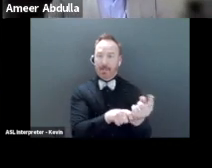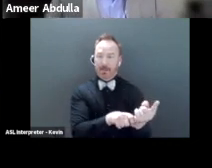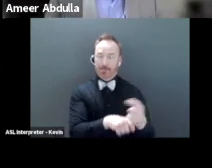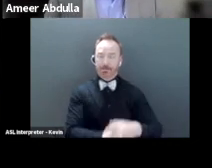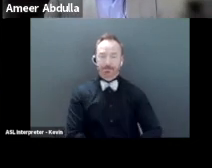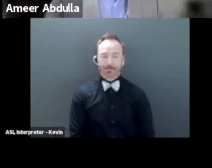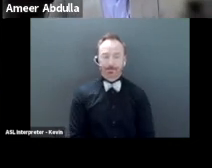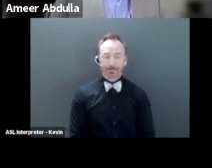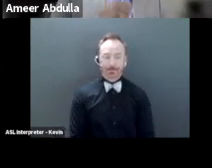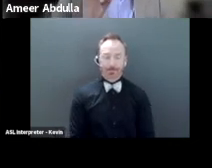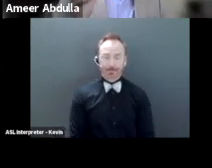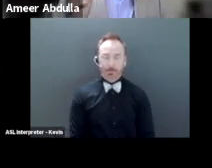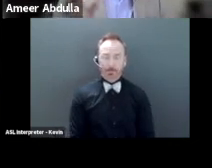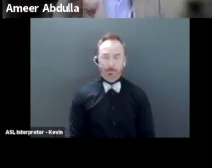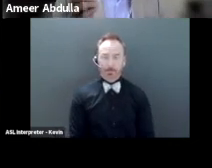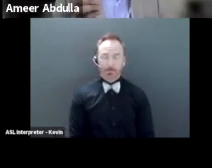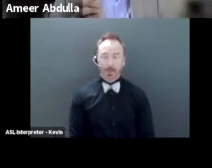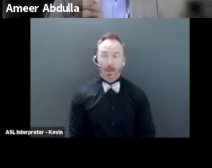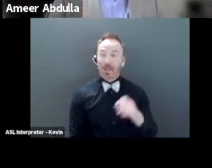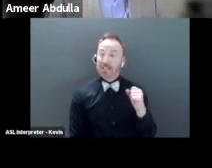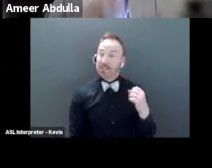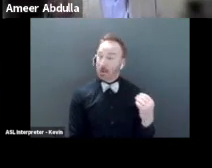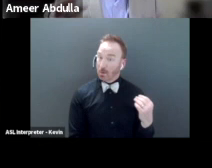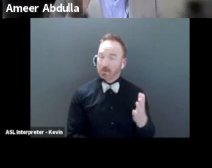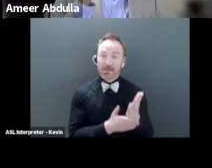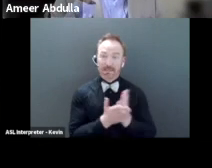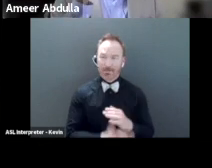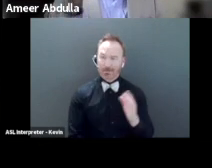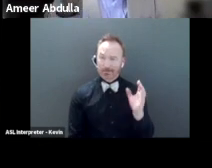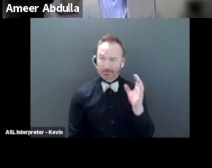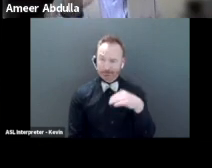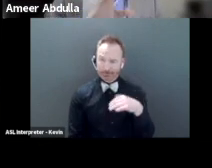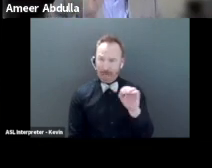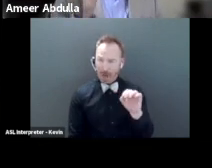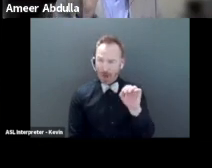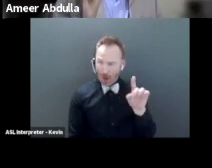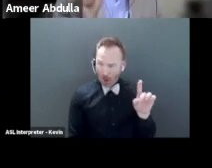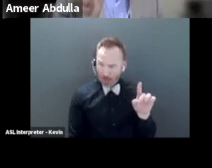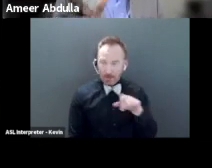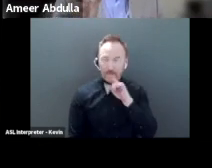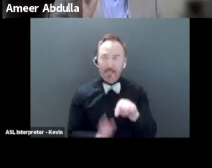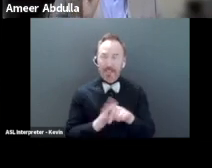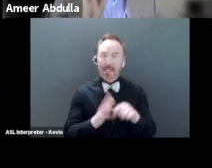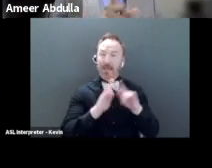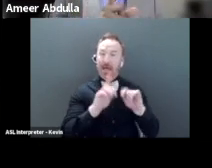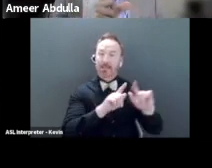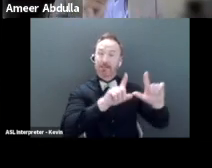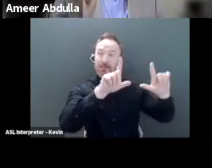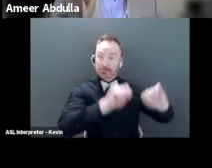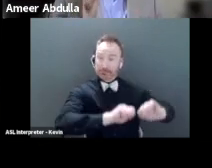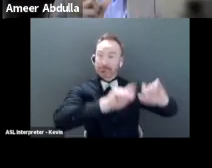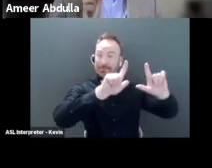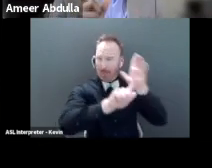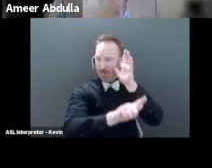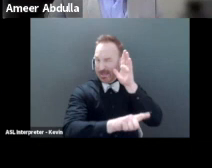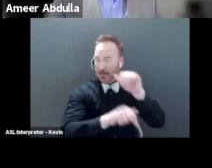So there's some other oddities that I'll go over on the next slide where that key assumption of Ontario resident